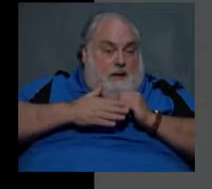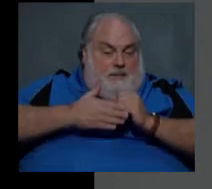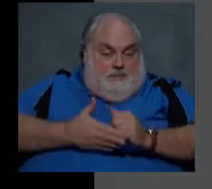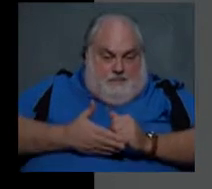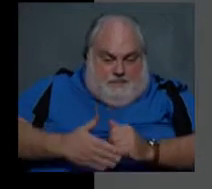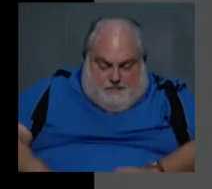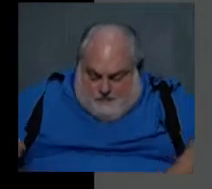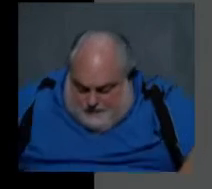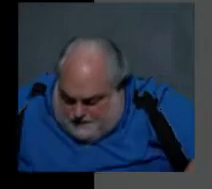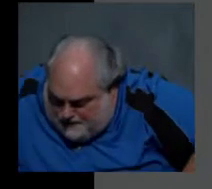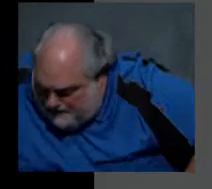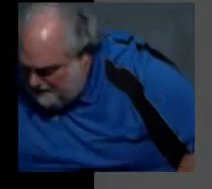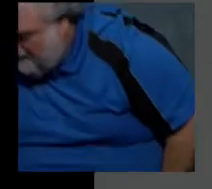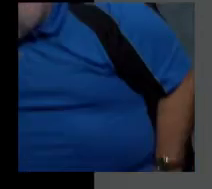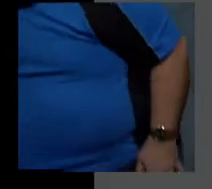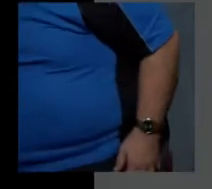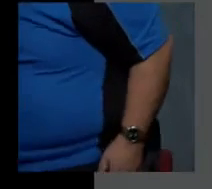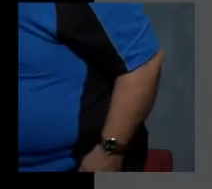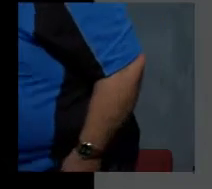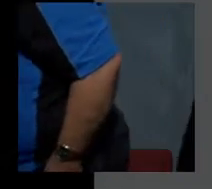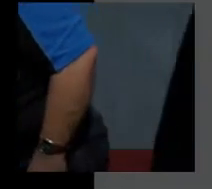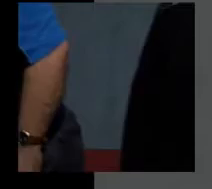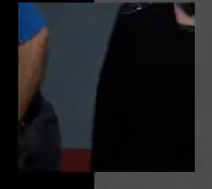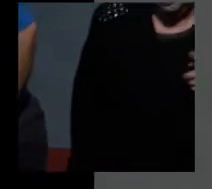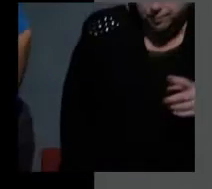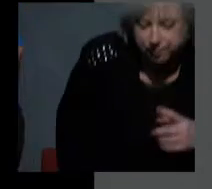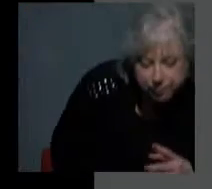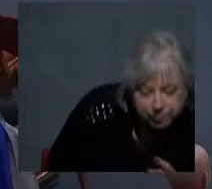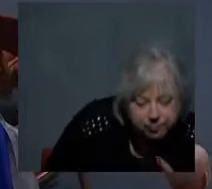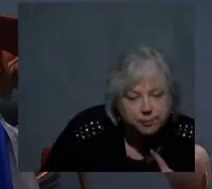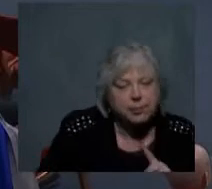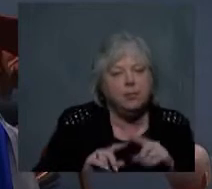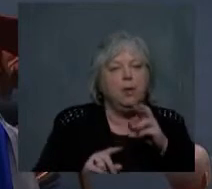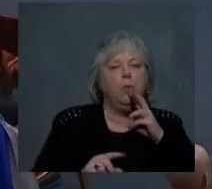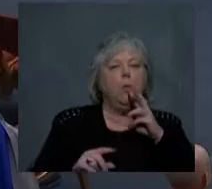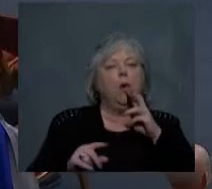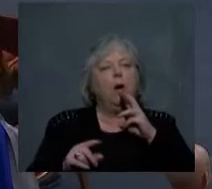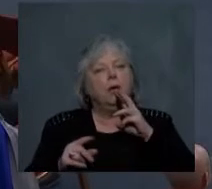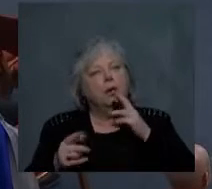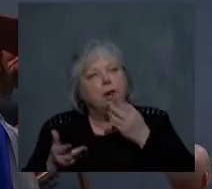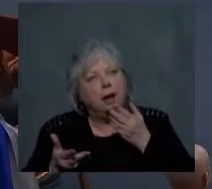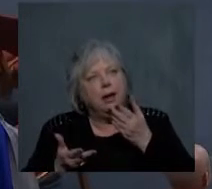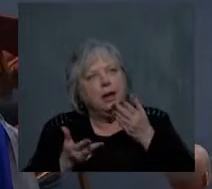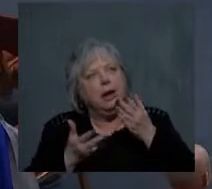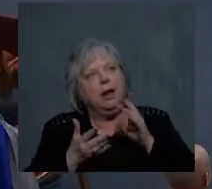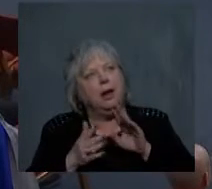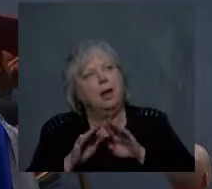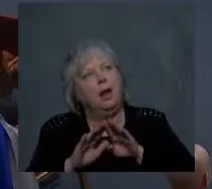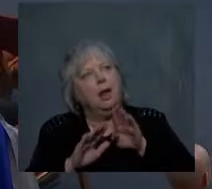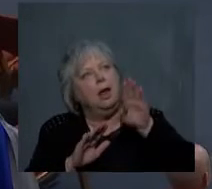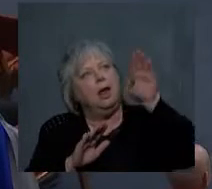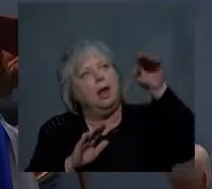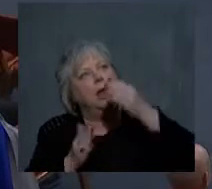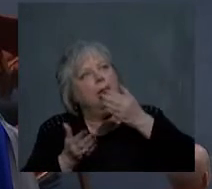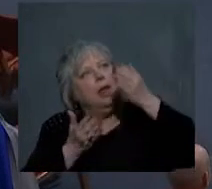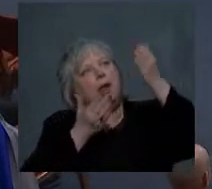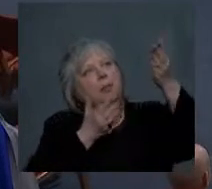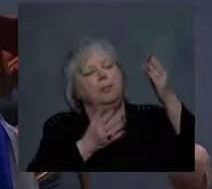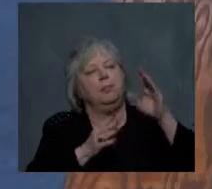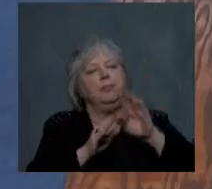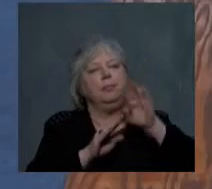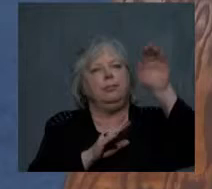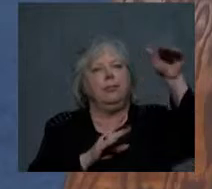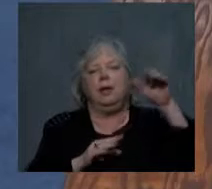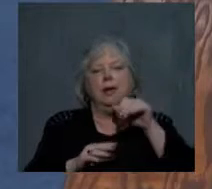But getting water to the top of the hill is not our issue. I talk to those guys often,